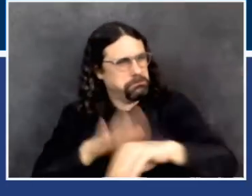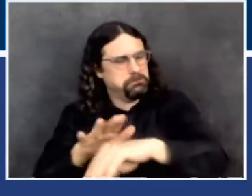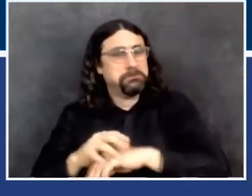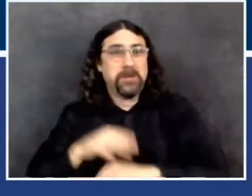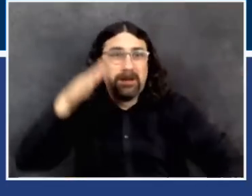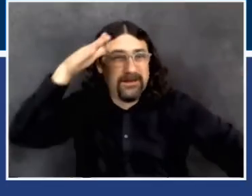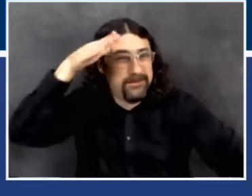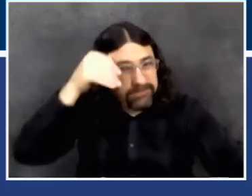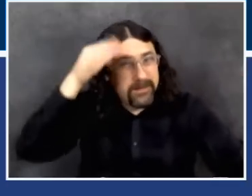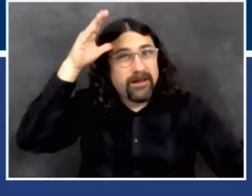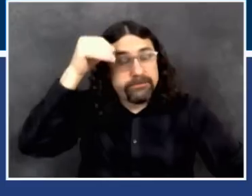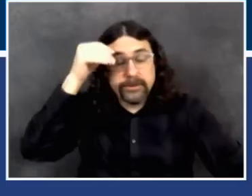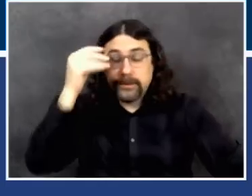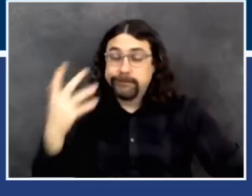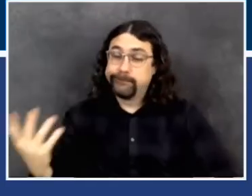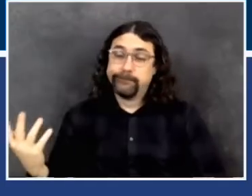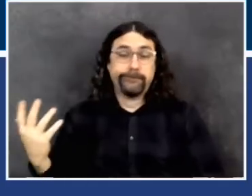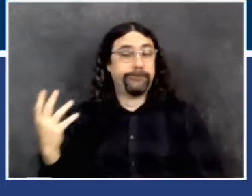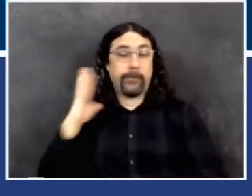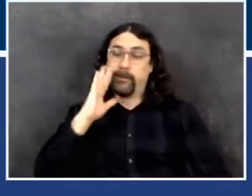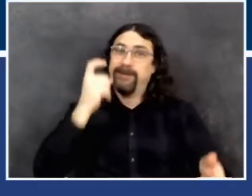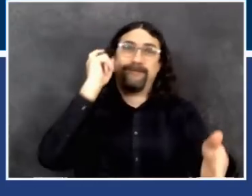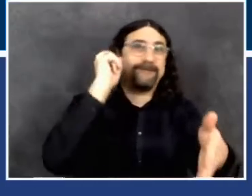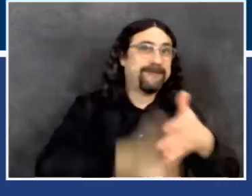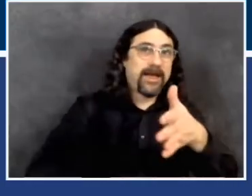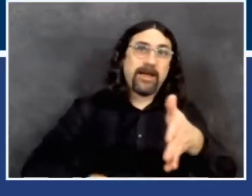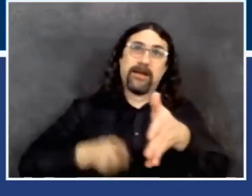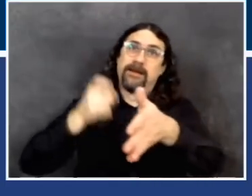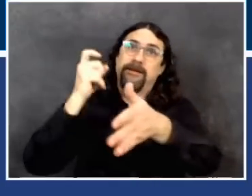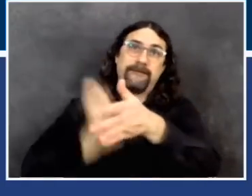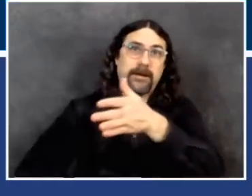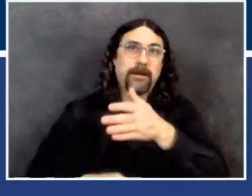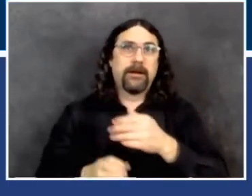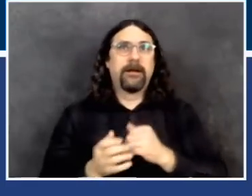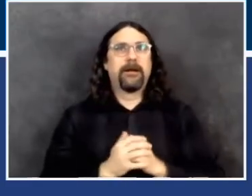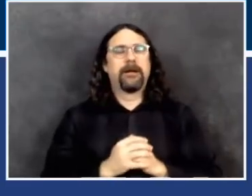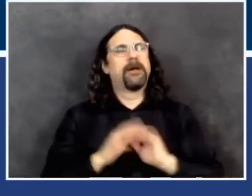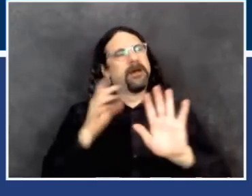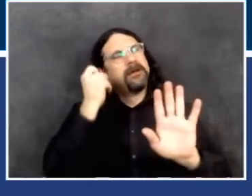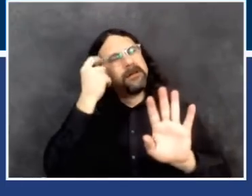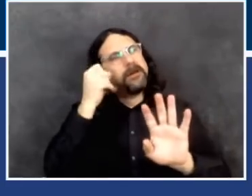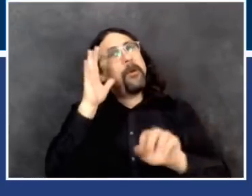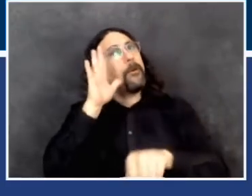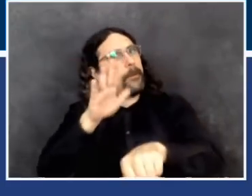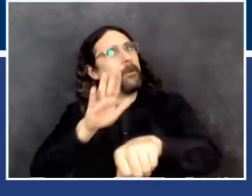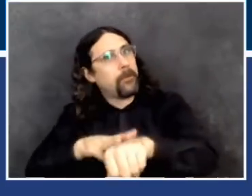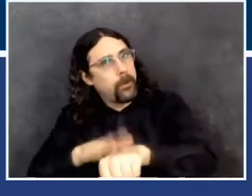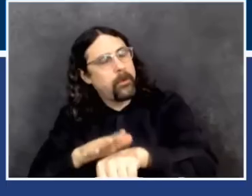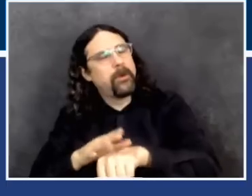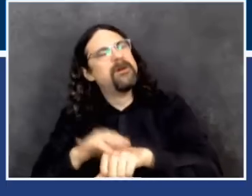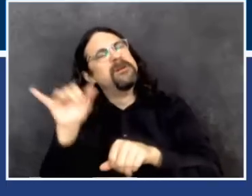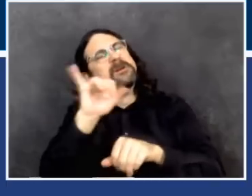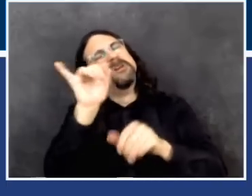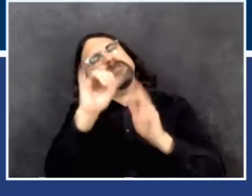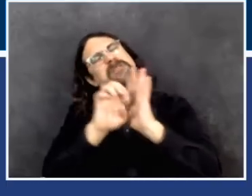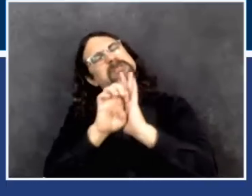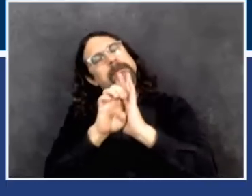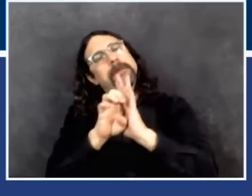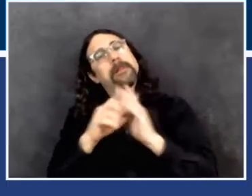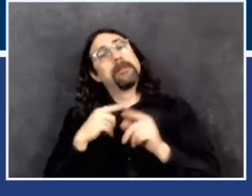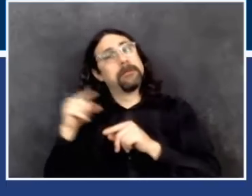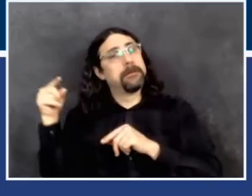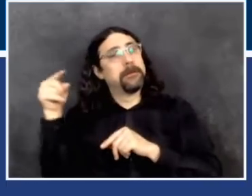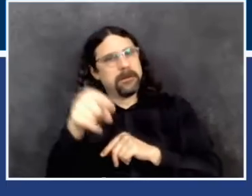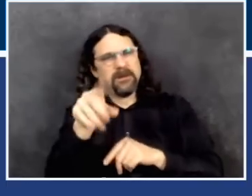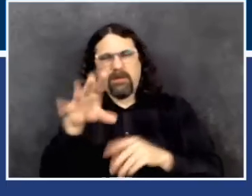or anybody else from the city says, hey, you're not practicing social distancing, you got to separate, or hey, that's a gathering, we don't